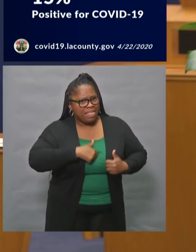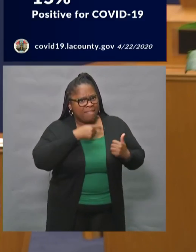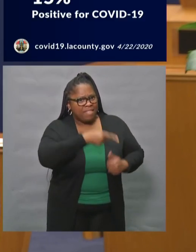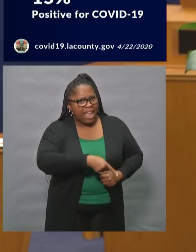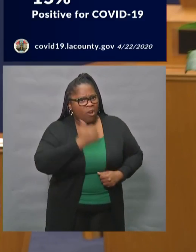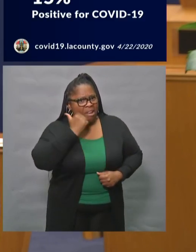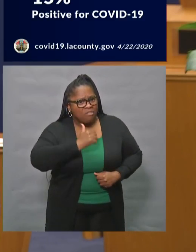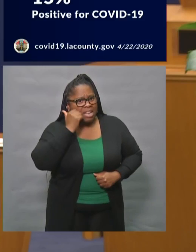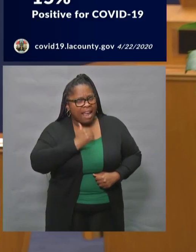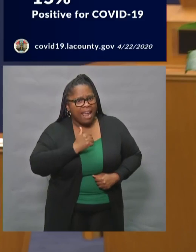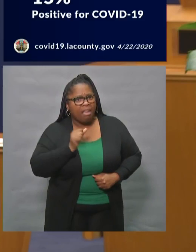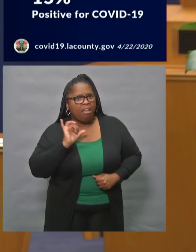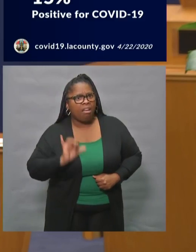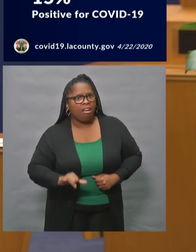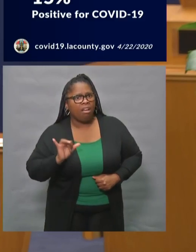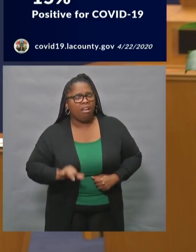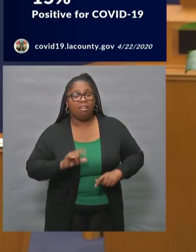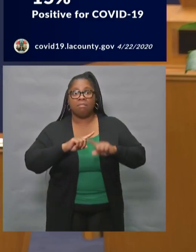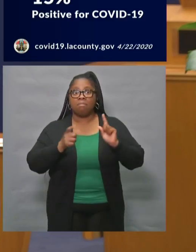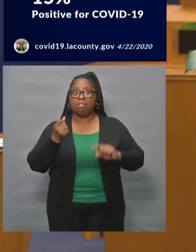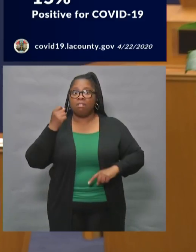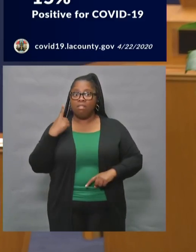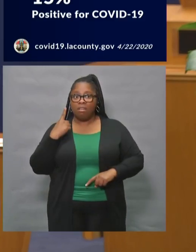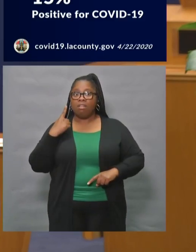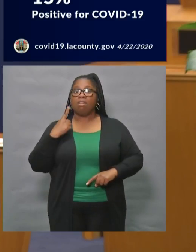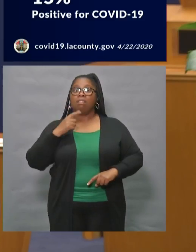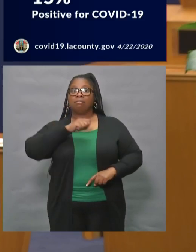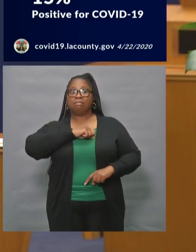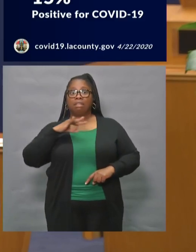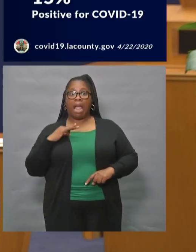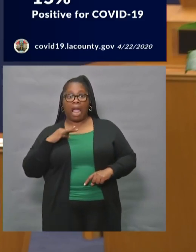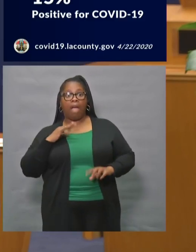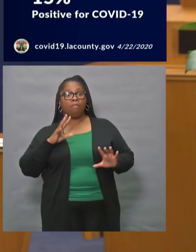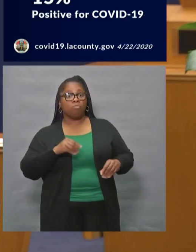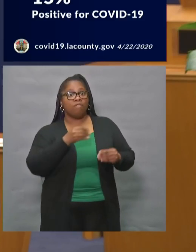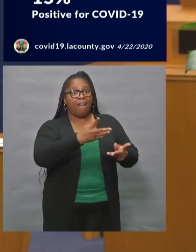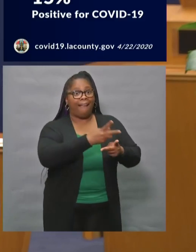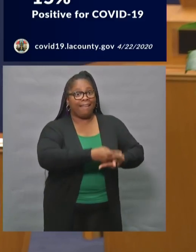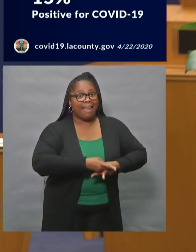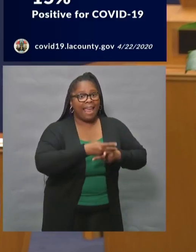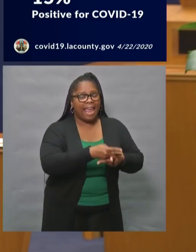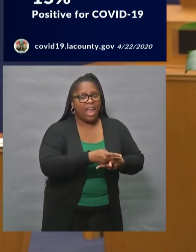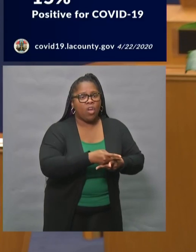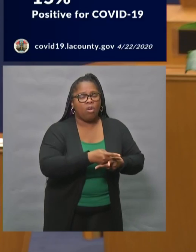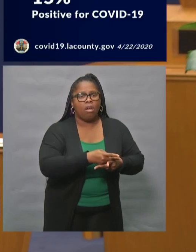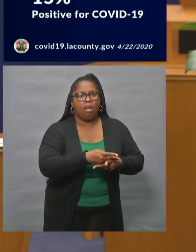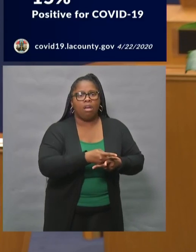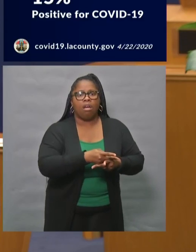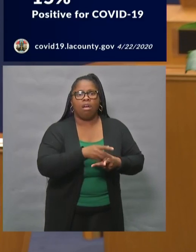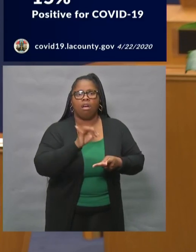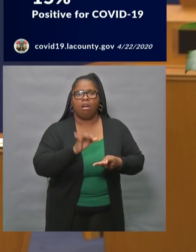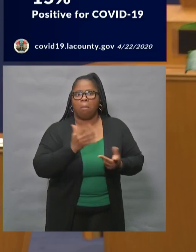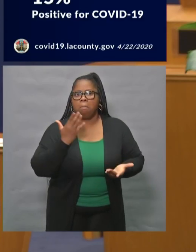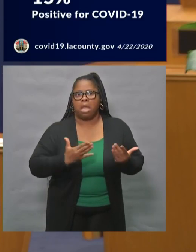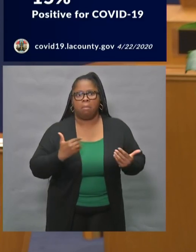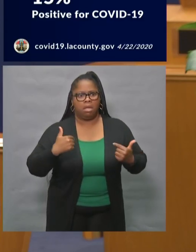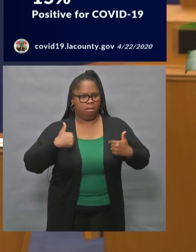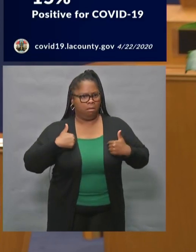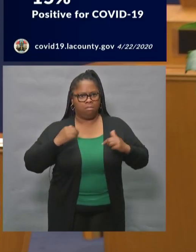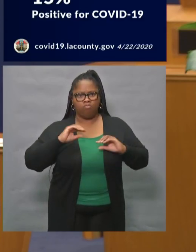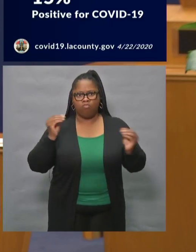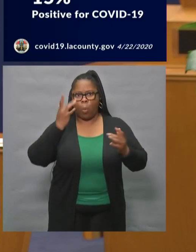day. But in having what they need, it's become clear that part of that is our obligation to make sure that we're able to test